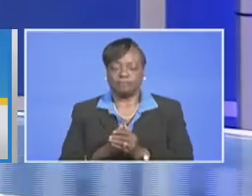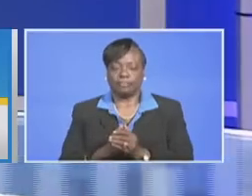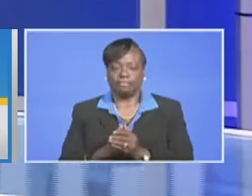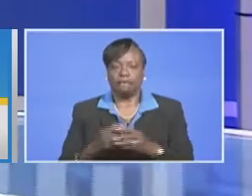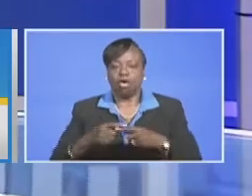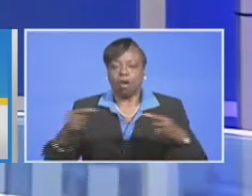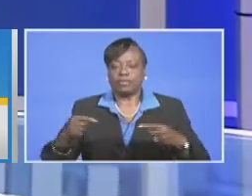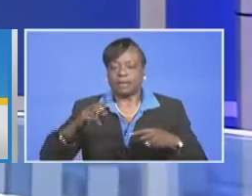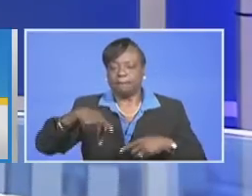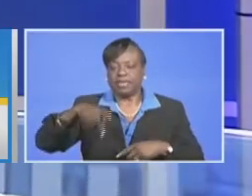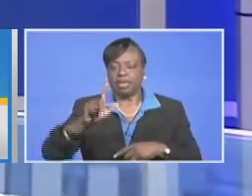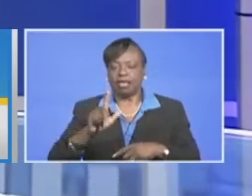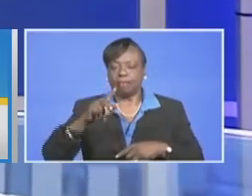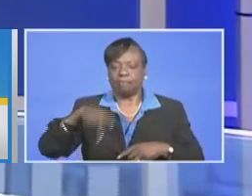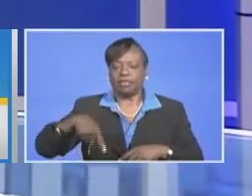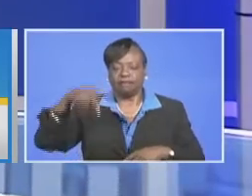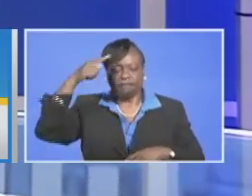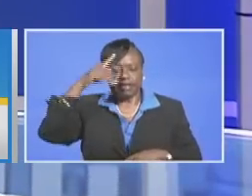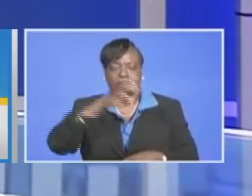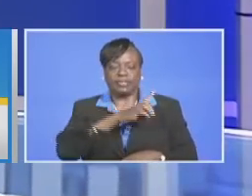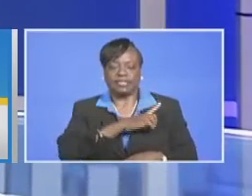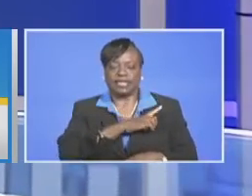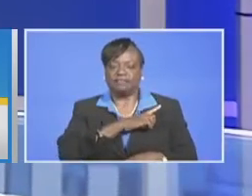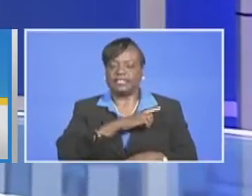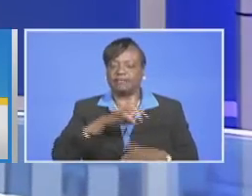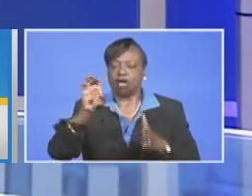Opposition Progressive Liberal Party leader Philip Davis gave a